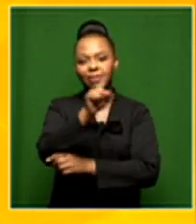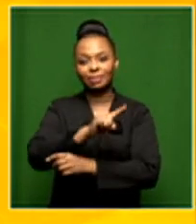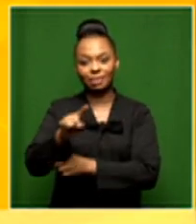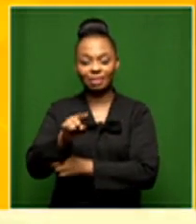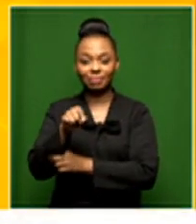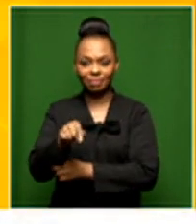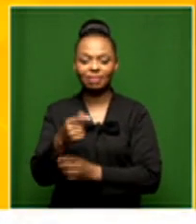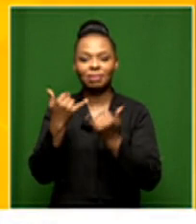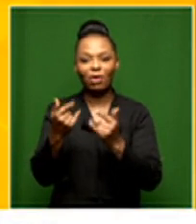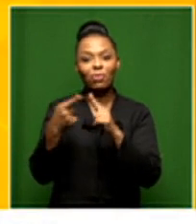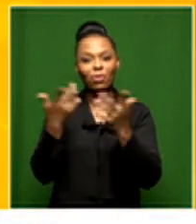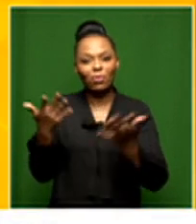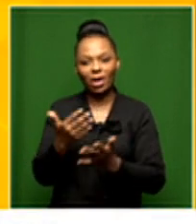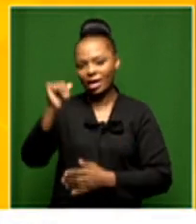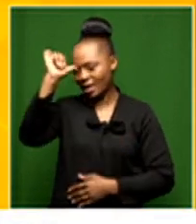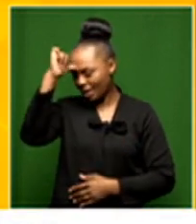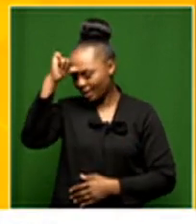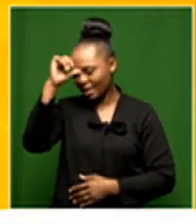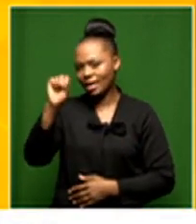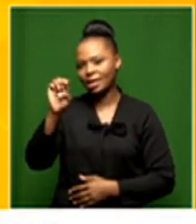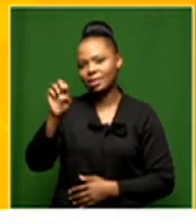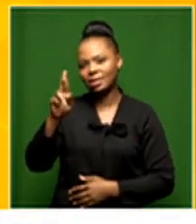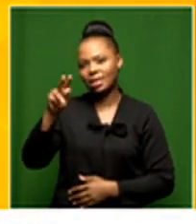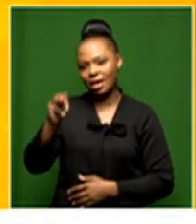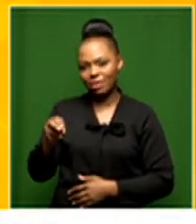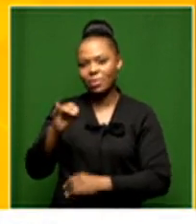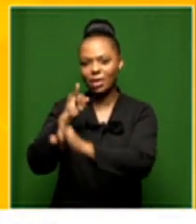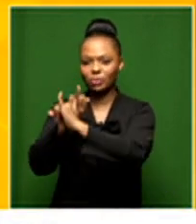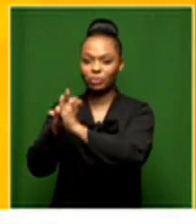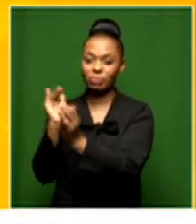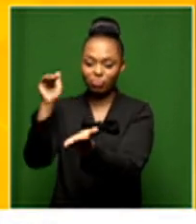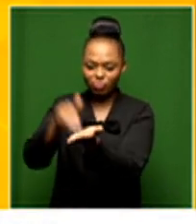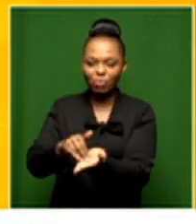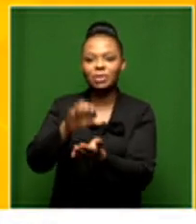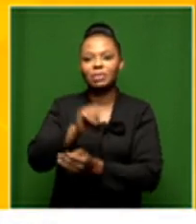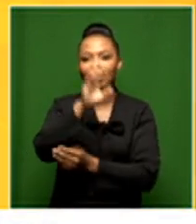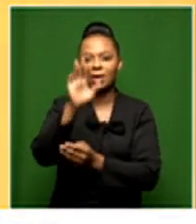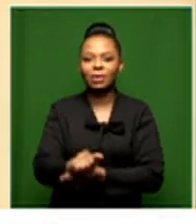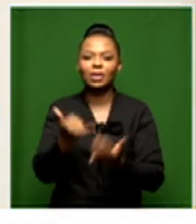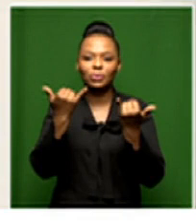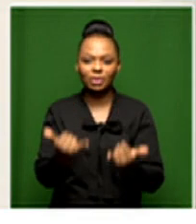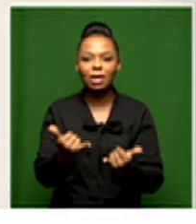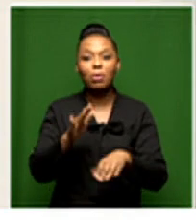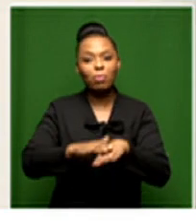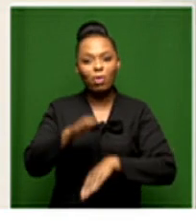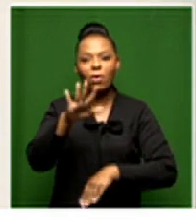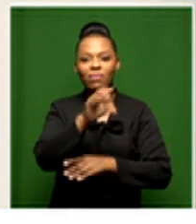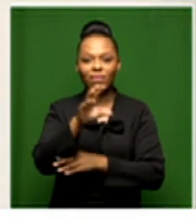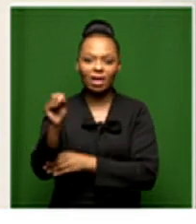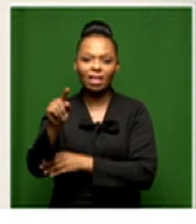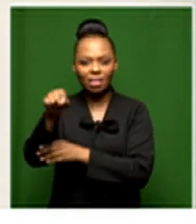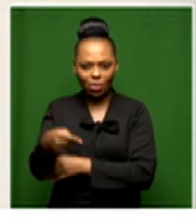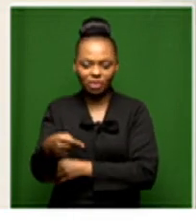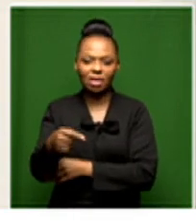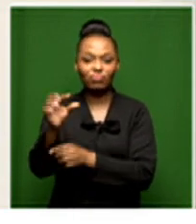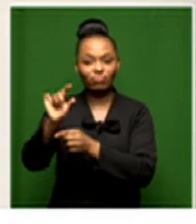from India's Serum Institute will land in South Africa today, with another 500,000 doses due later this